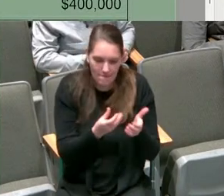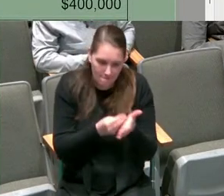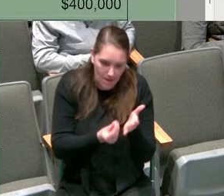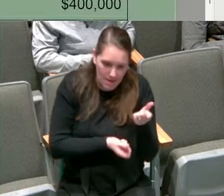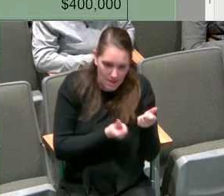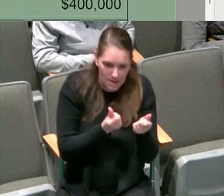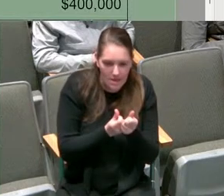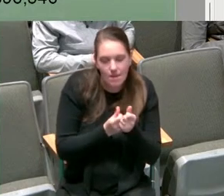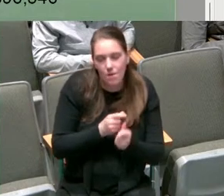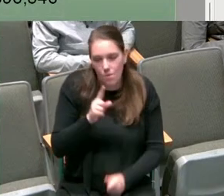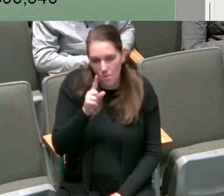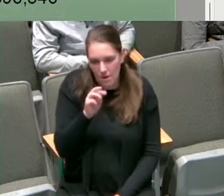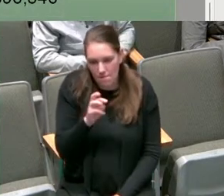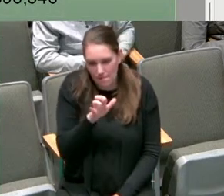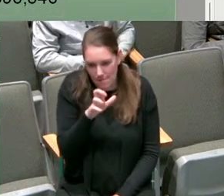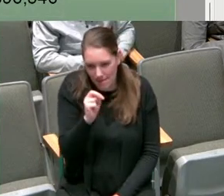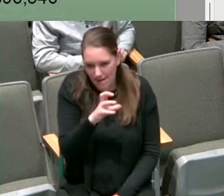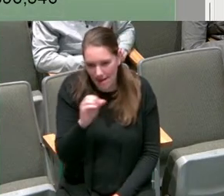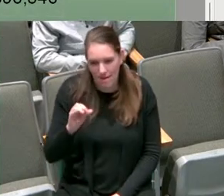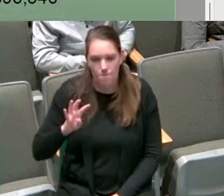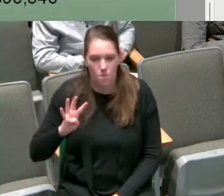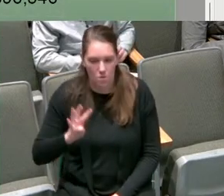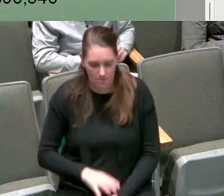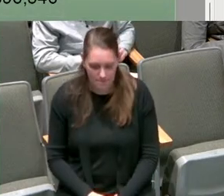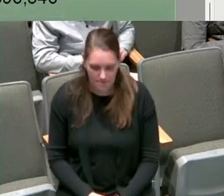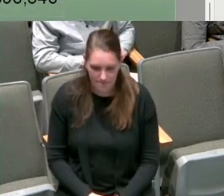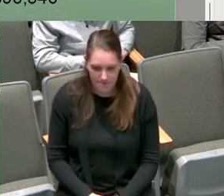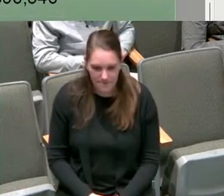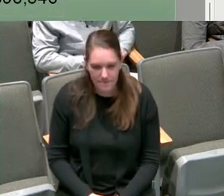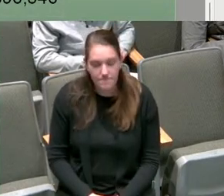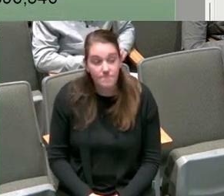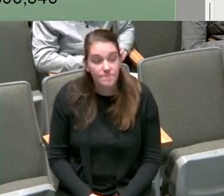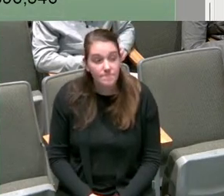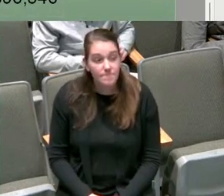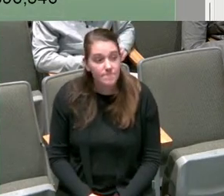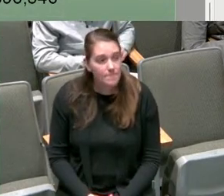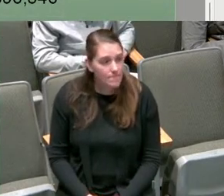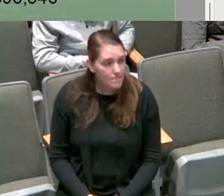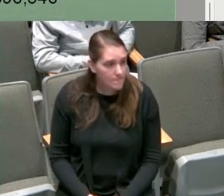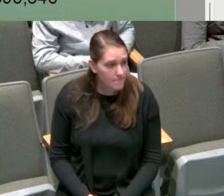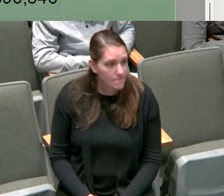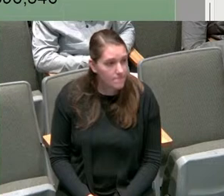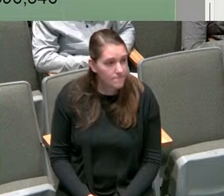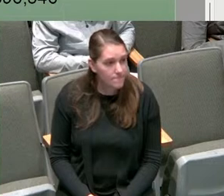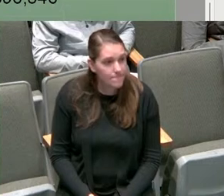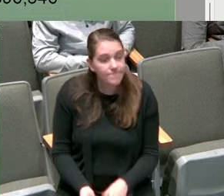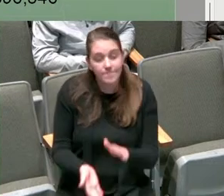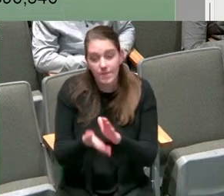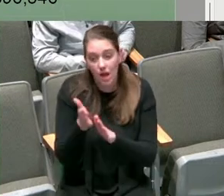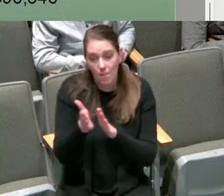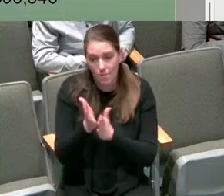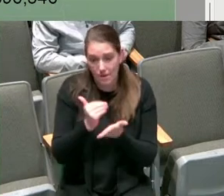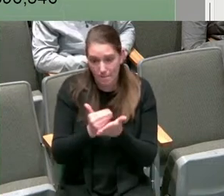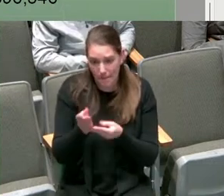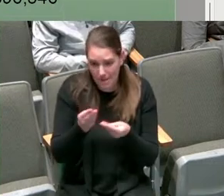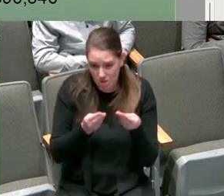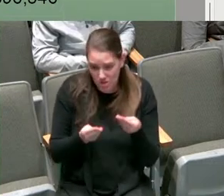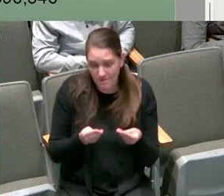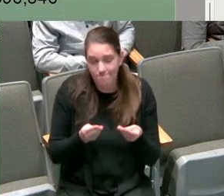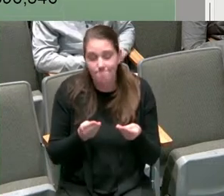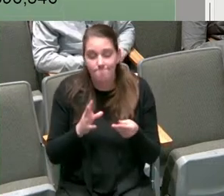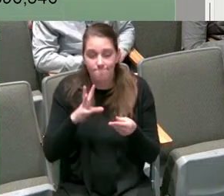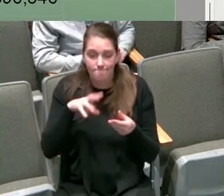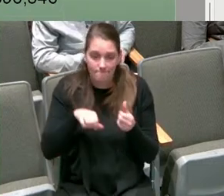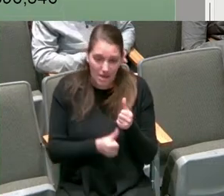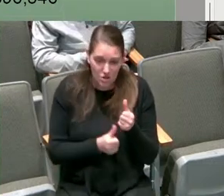next slide so again looking at the operating budget that will be part of this